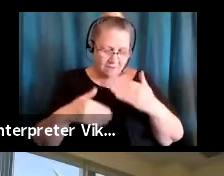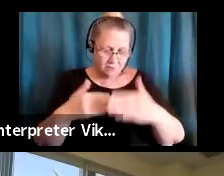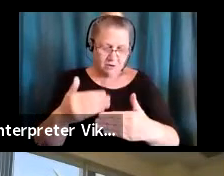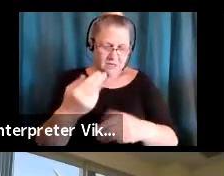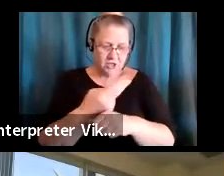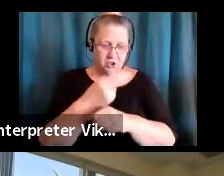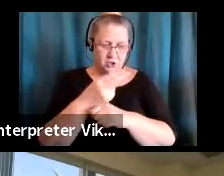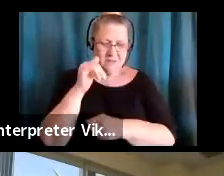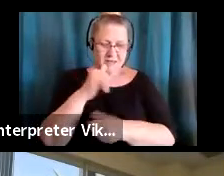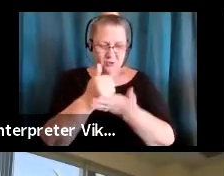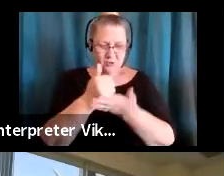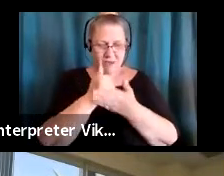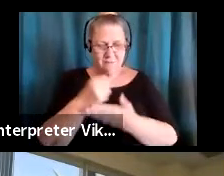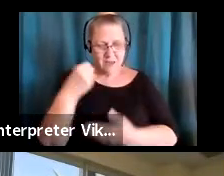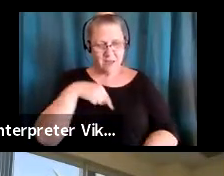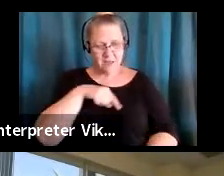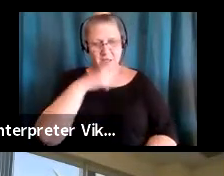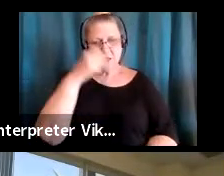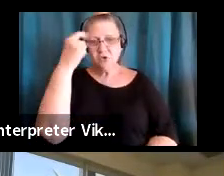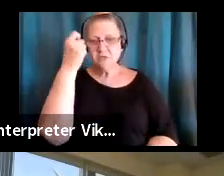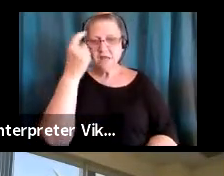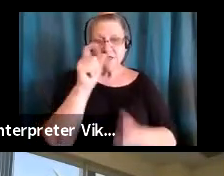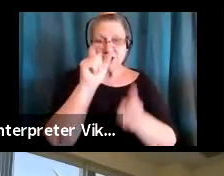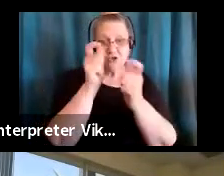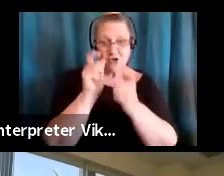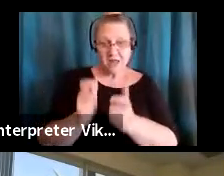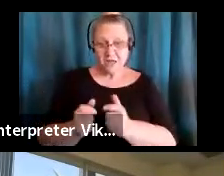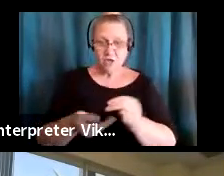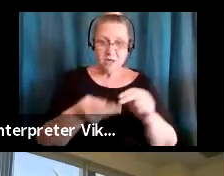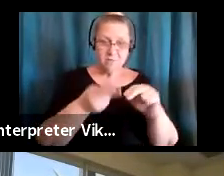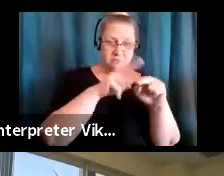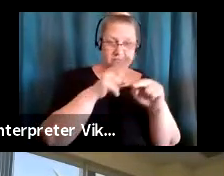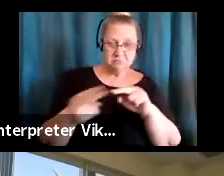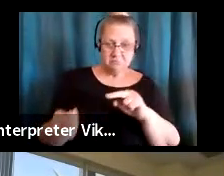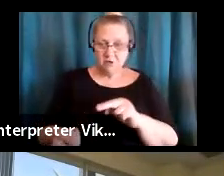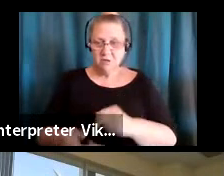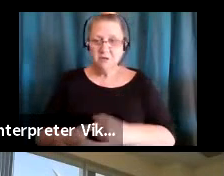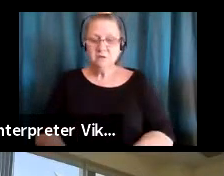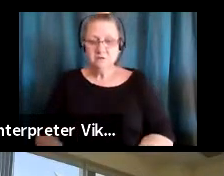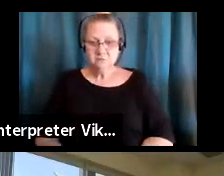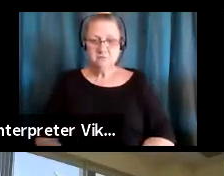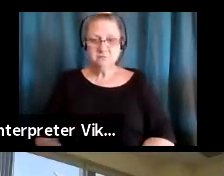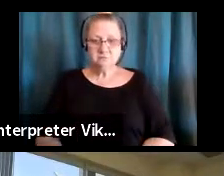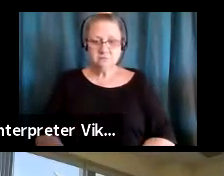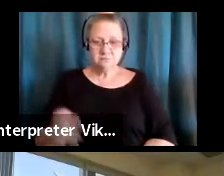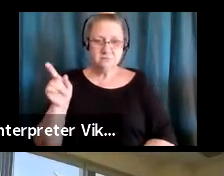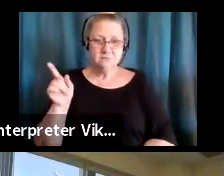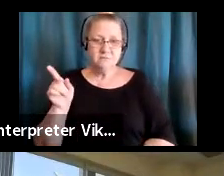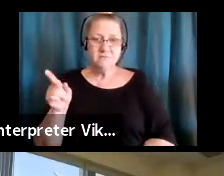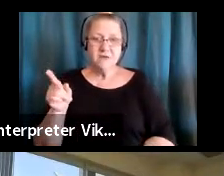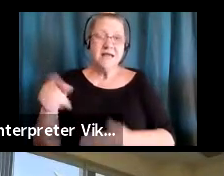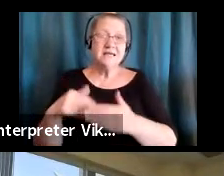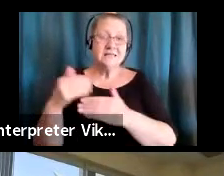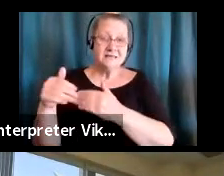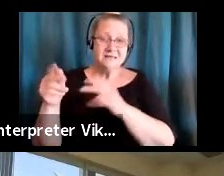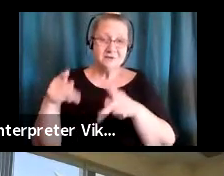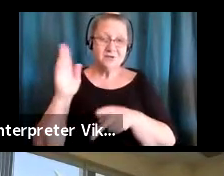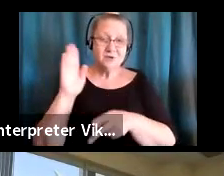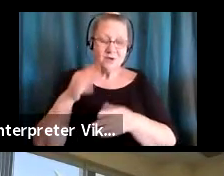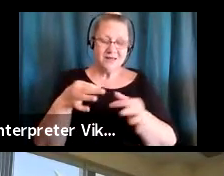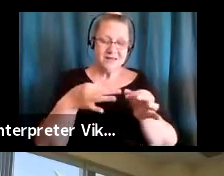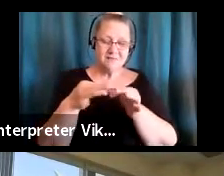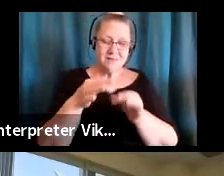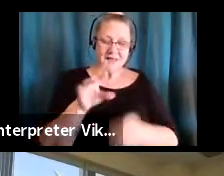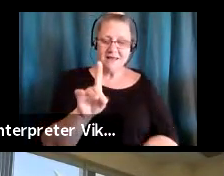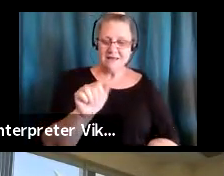need to dial up, dial down, change. And so she'll talk to you a lot about the dashboards and how you all can continue